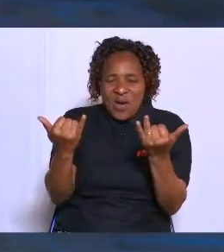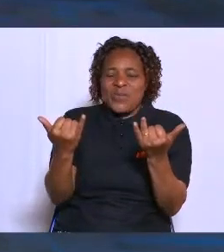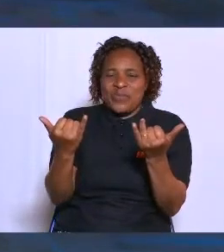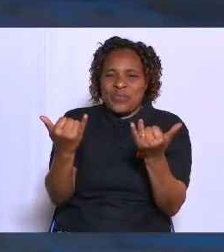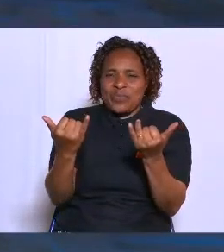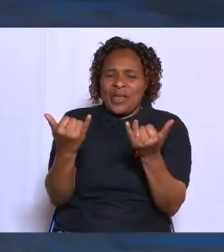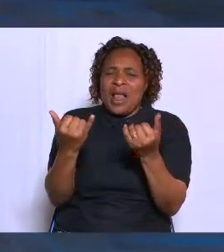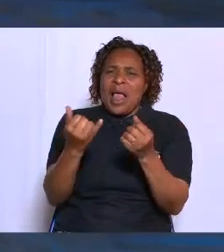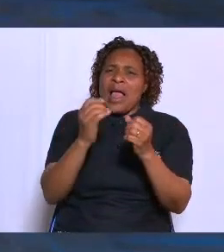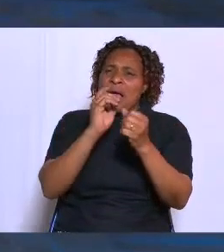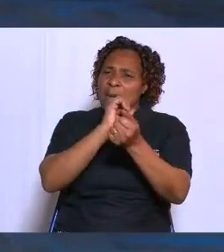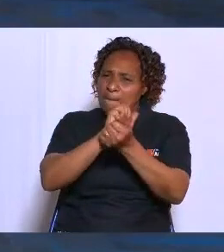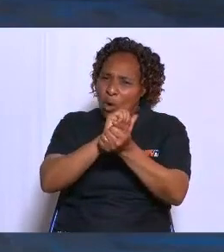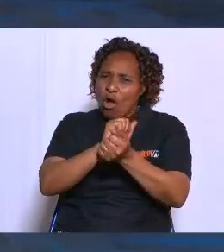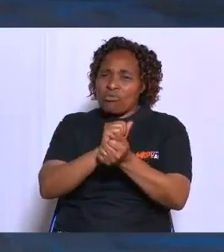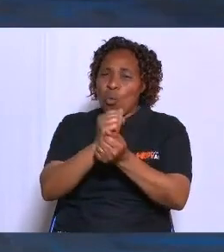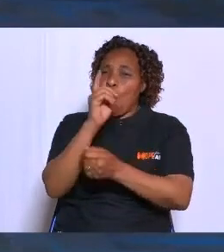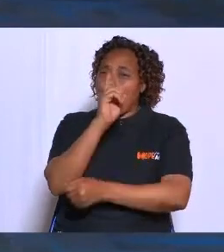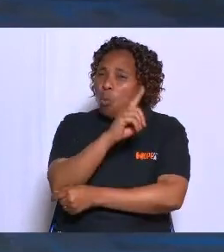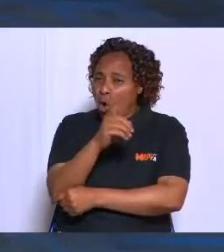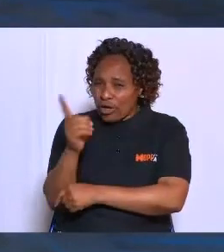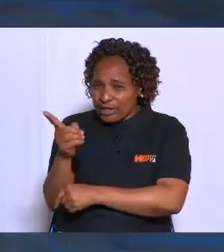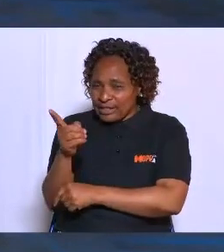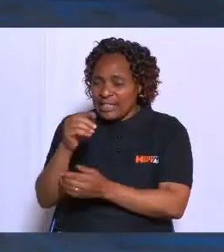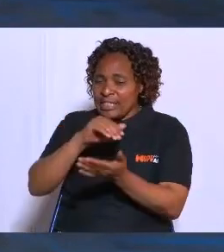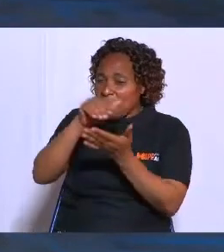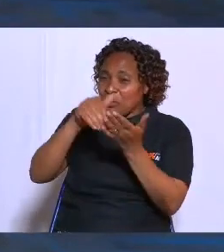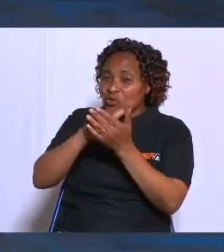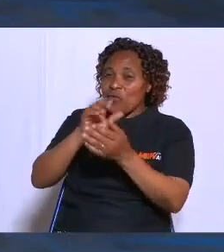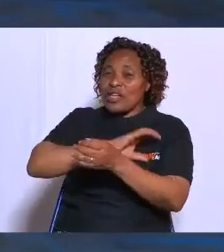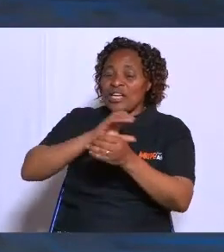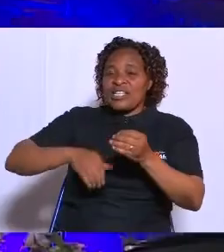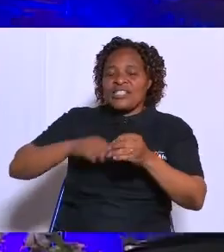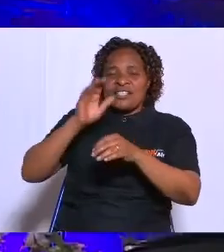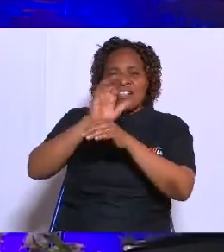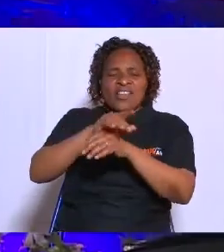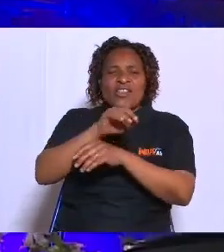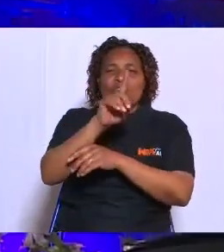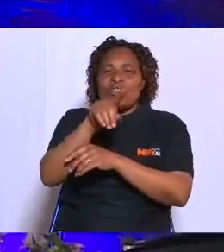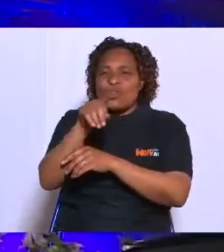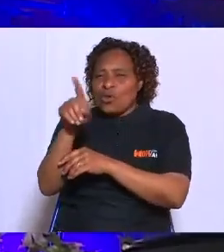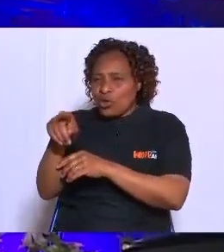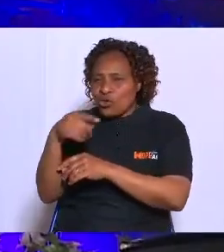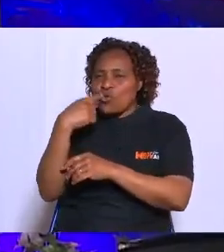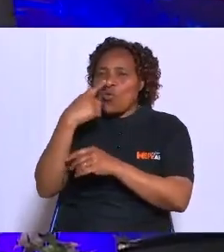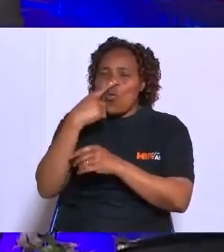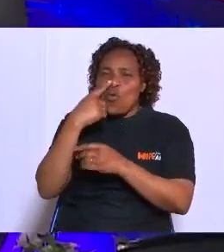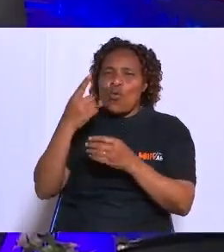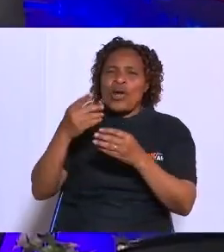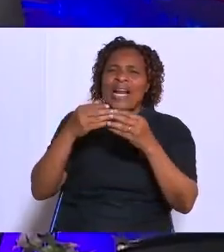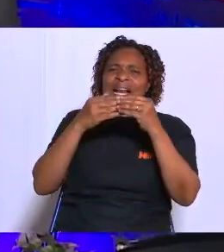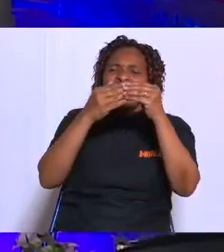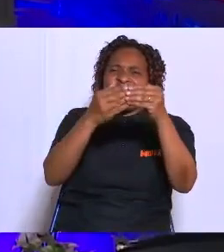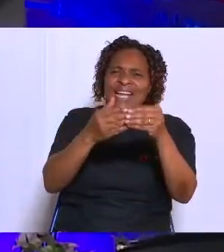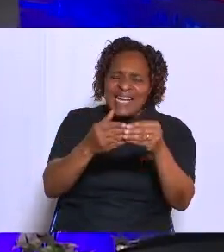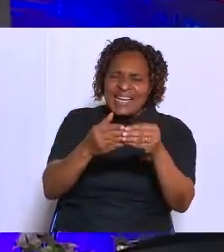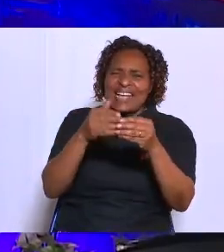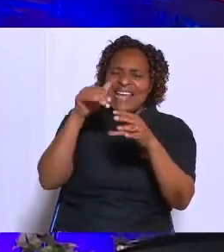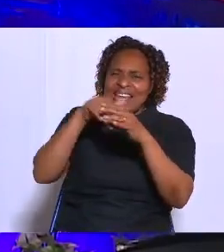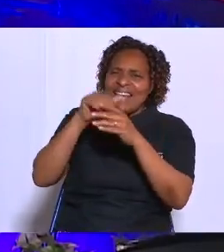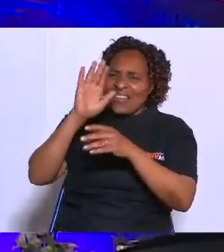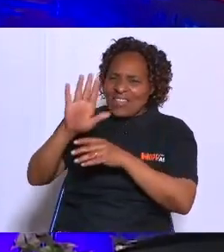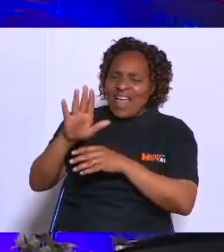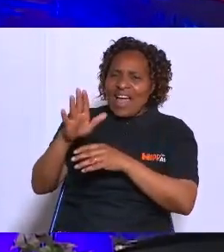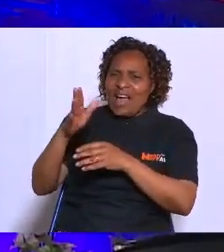warned that in the midst of the Christian Church there would be those that would lead to apostasy or error